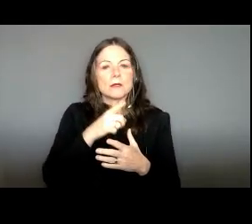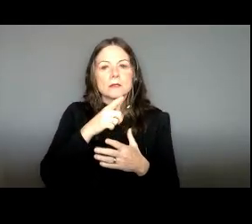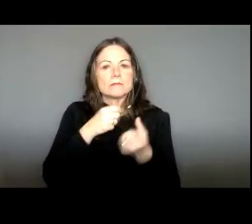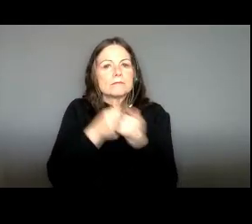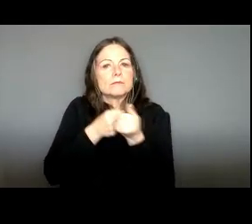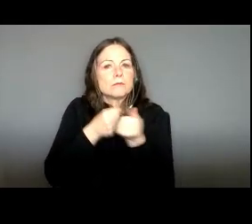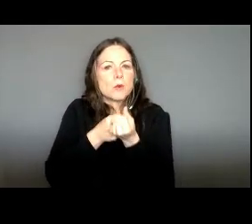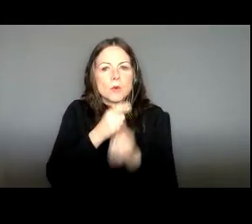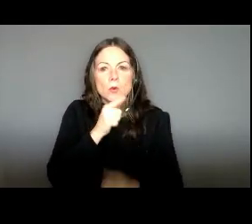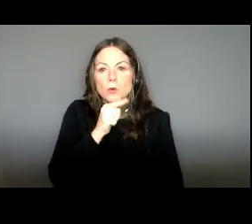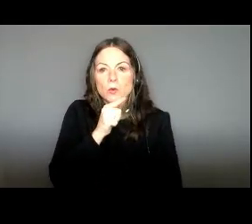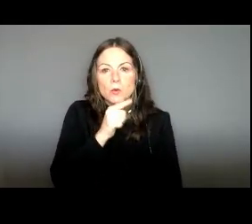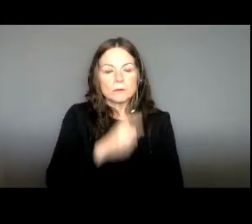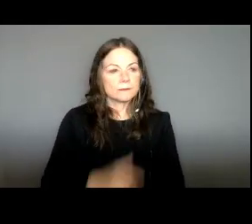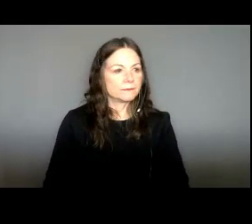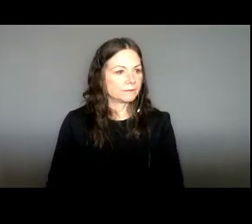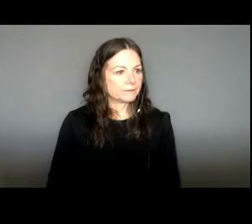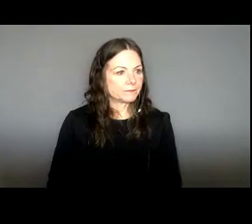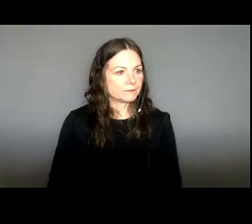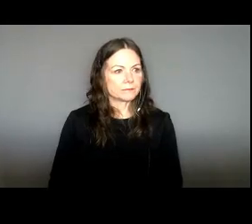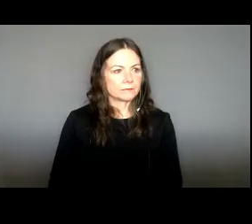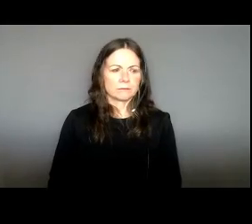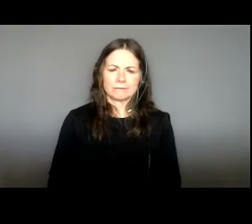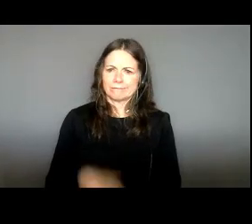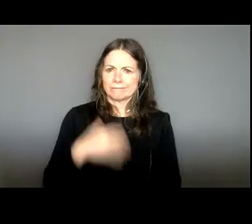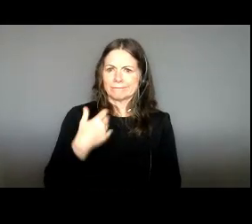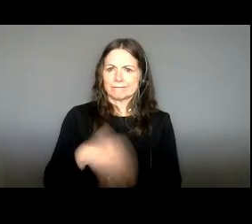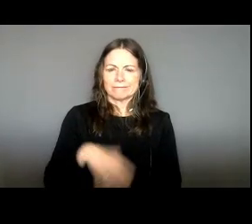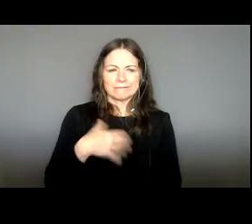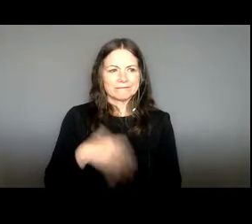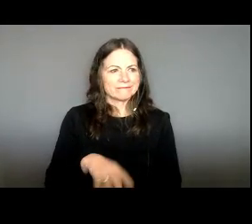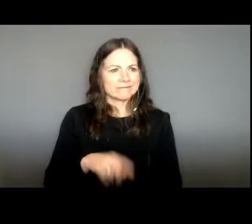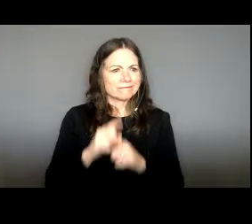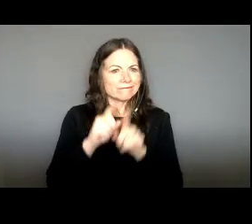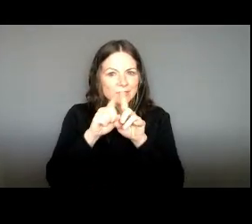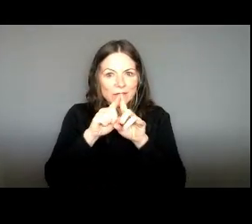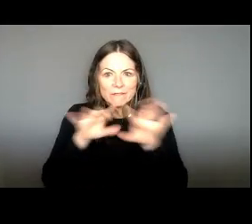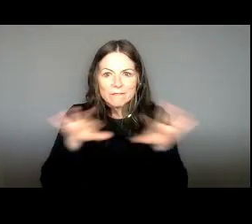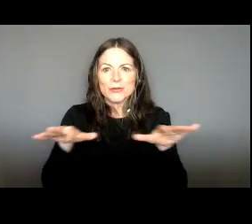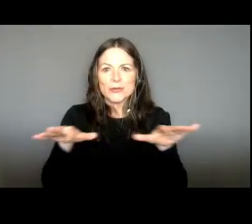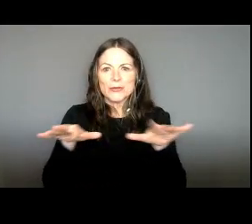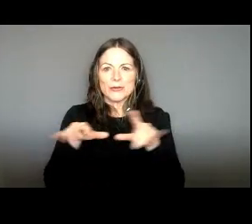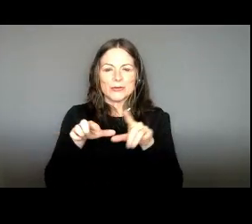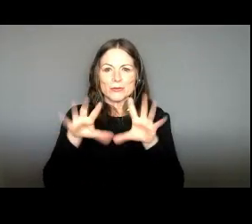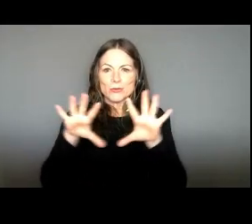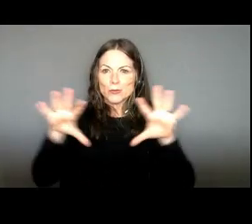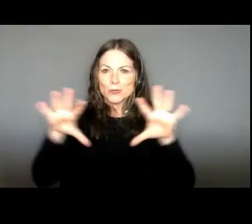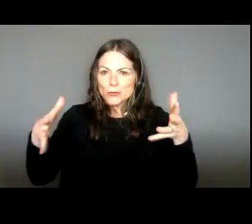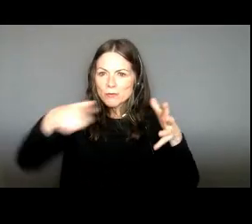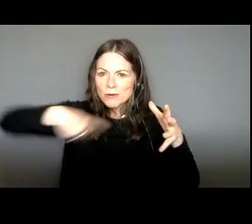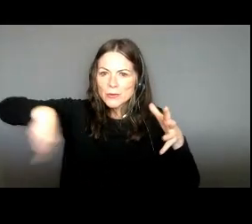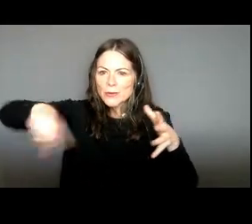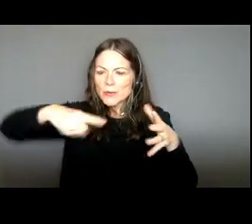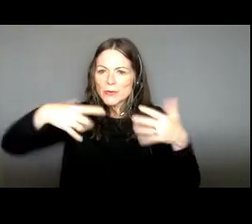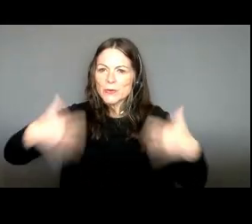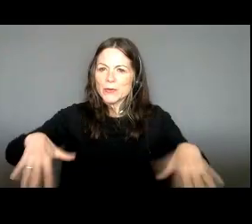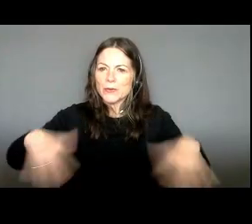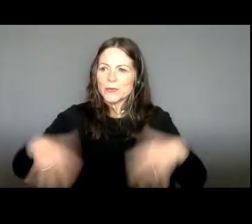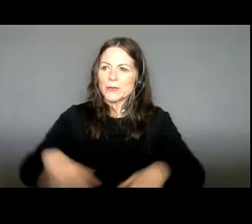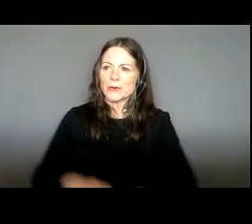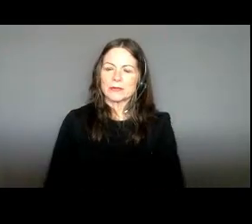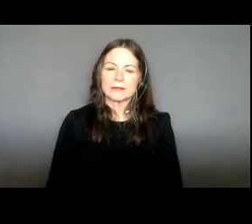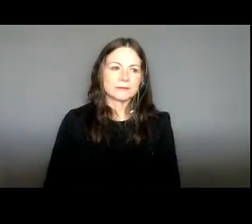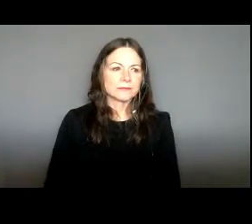We can see really what beautiful and diverse audience we have in the room